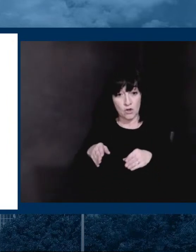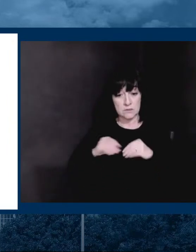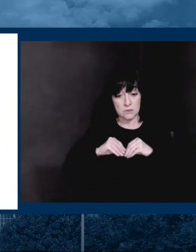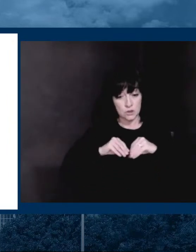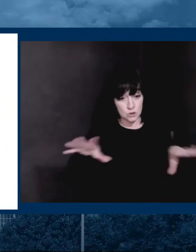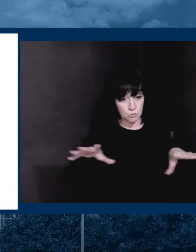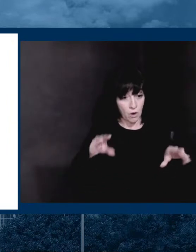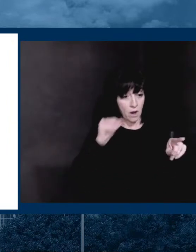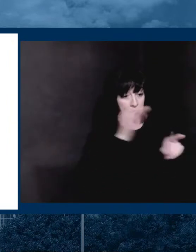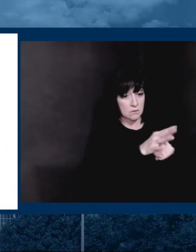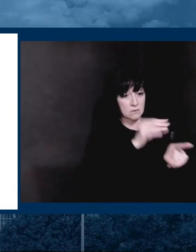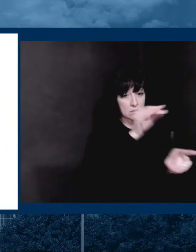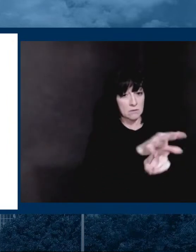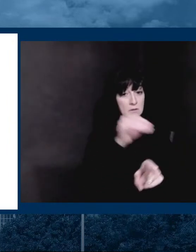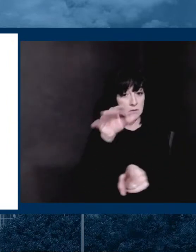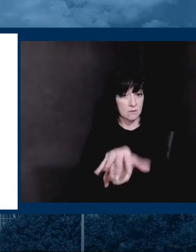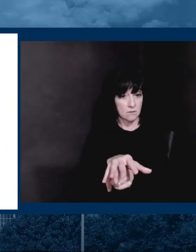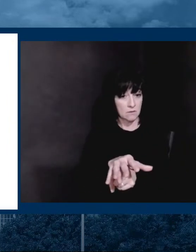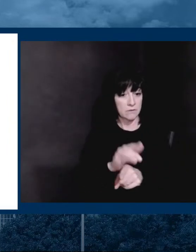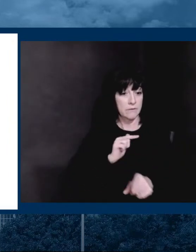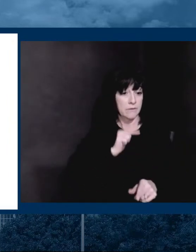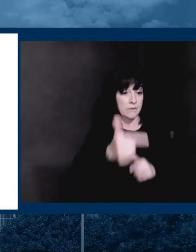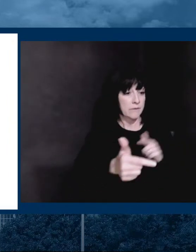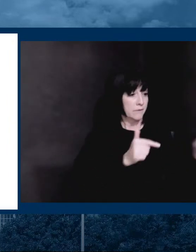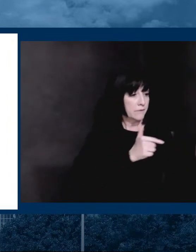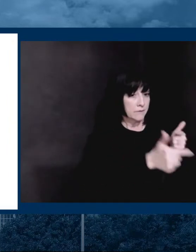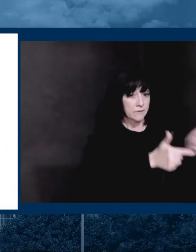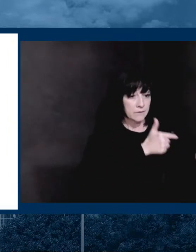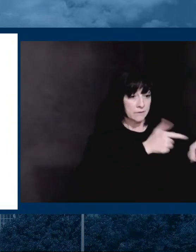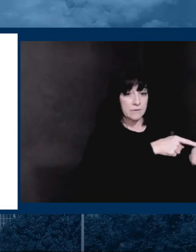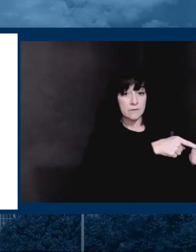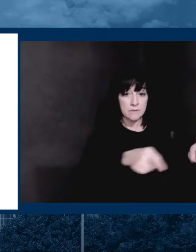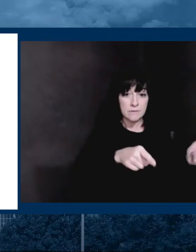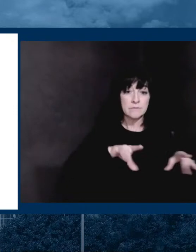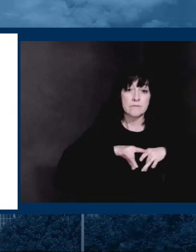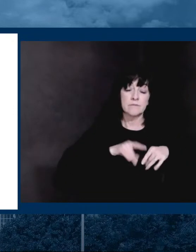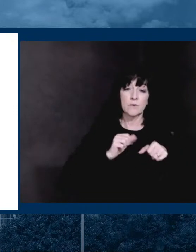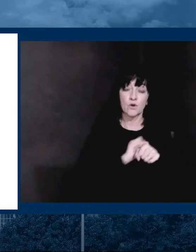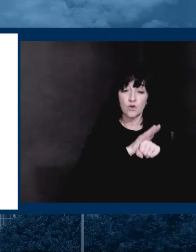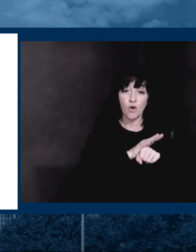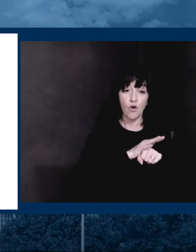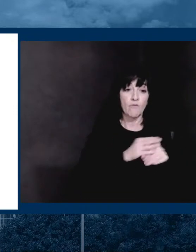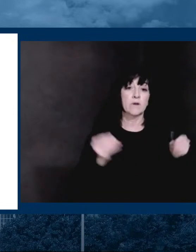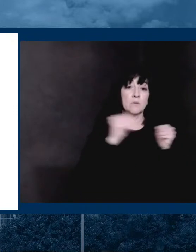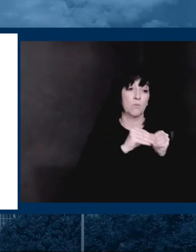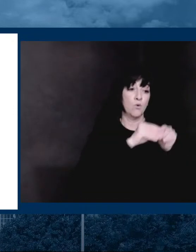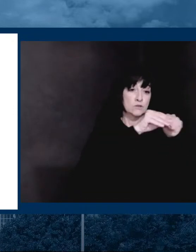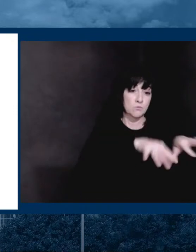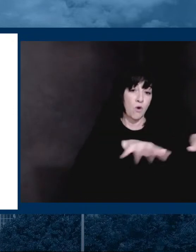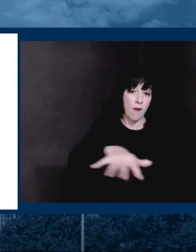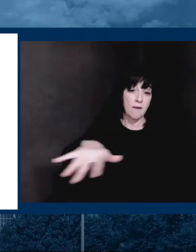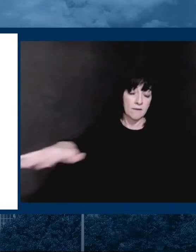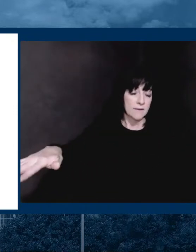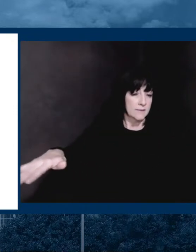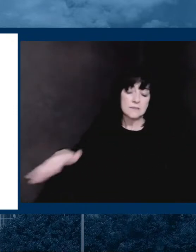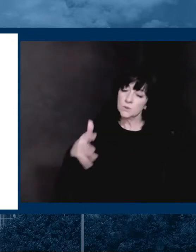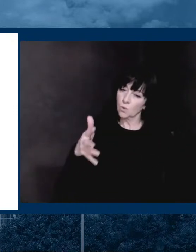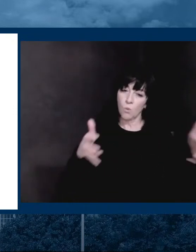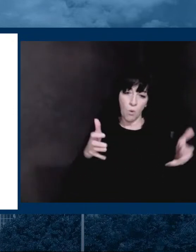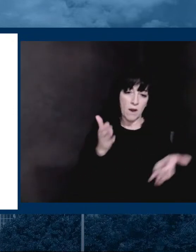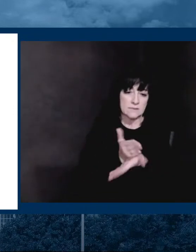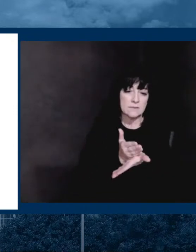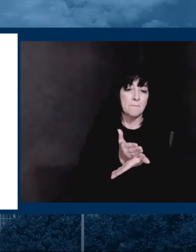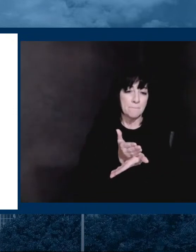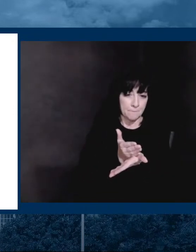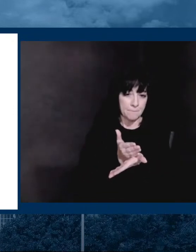another, and therefore reduce the spread throughout our community so we can get safer, so that we can get more children back in